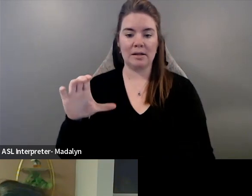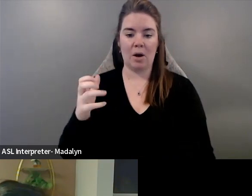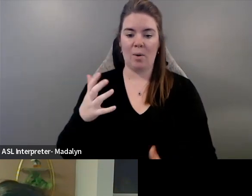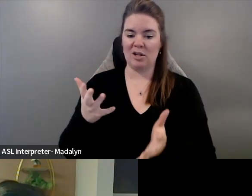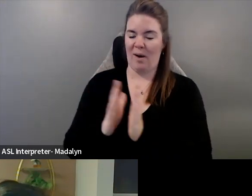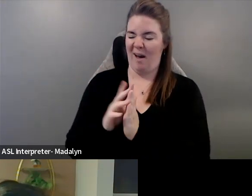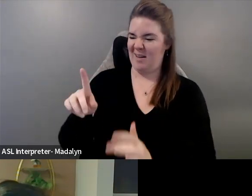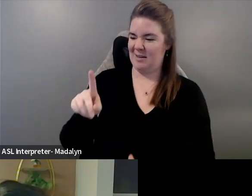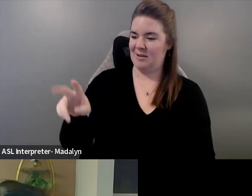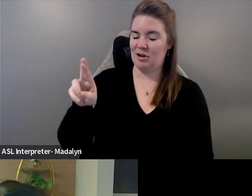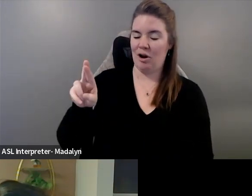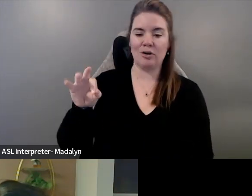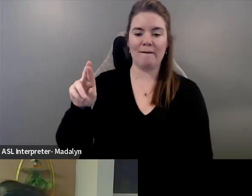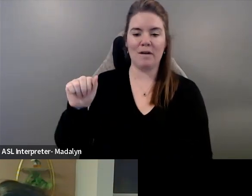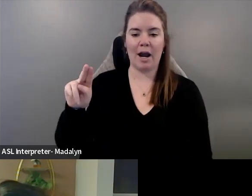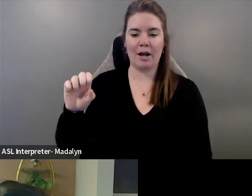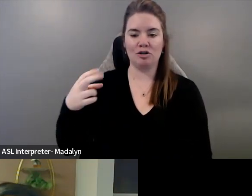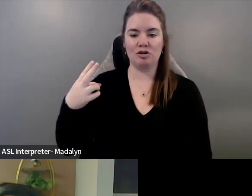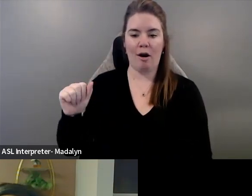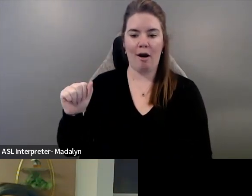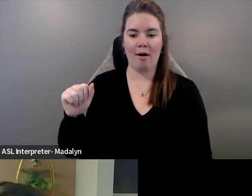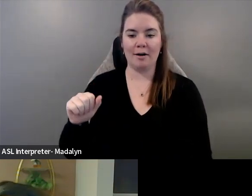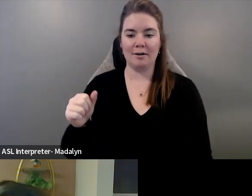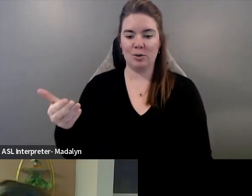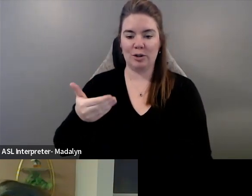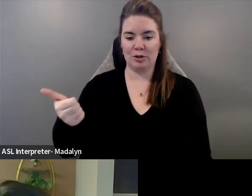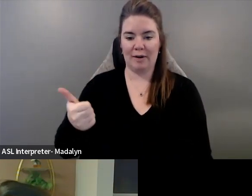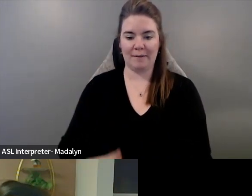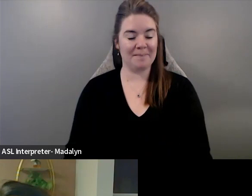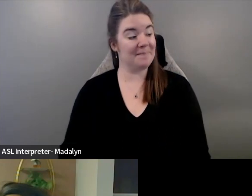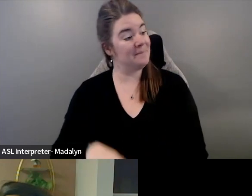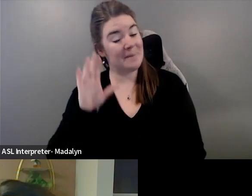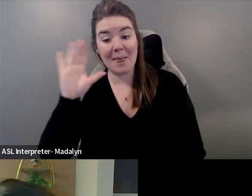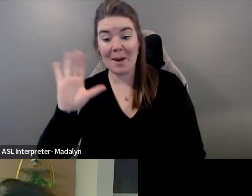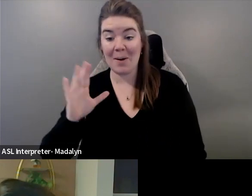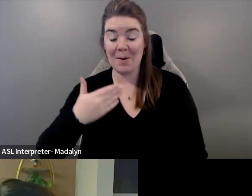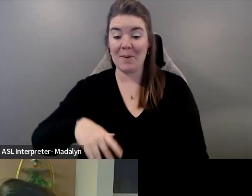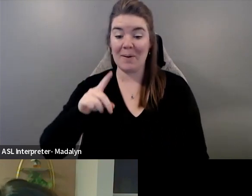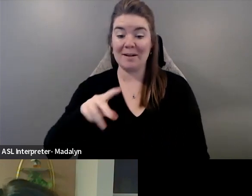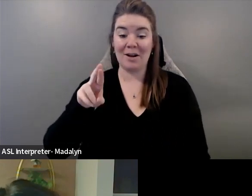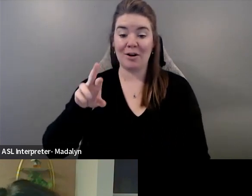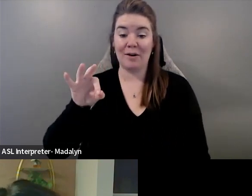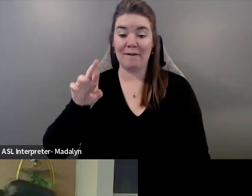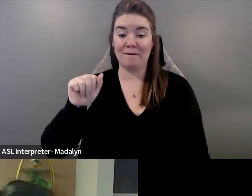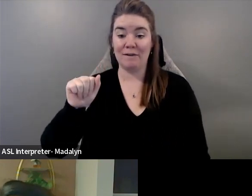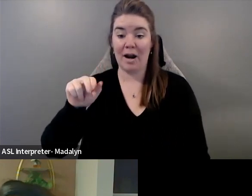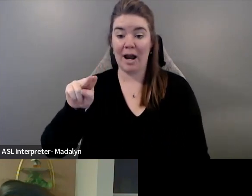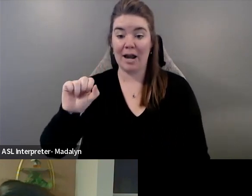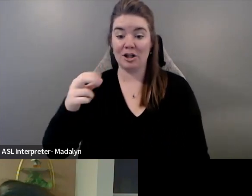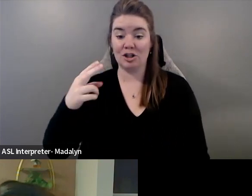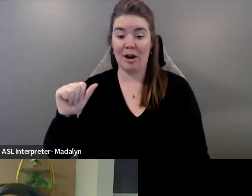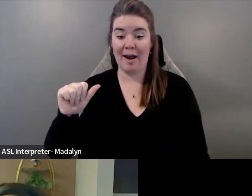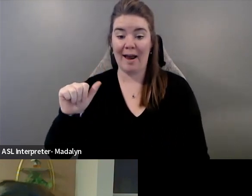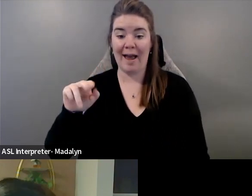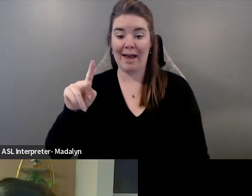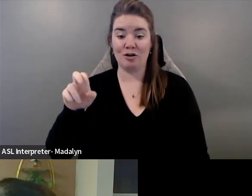Anderson to introduce herself as well. Good afternoon, everyone. I'm Dr. Francie Anderson, and I'm the Executive